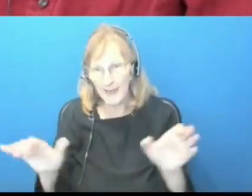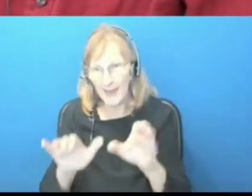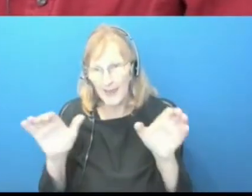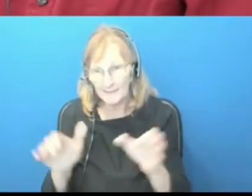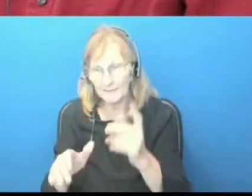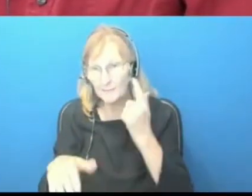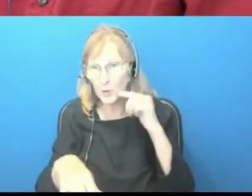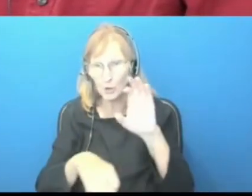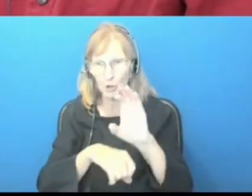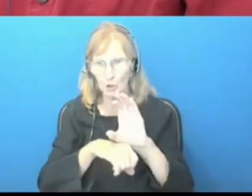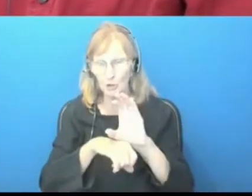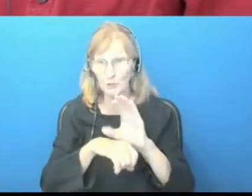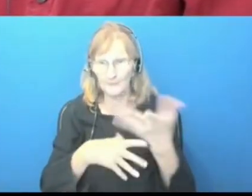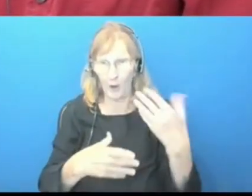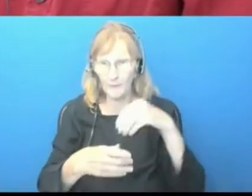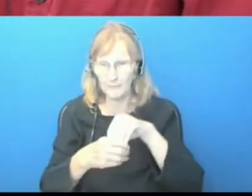church.